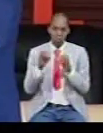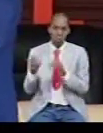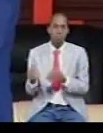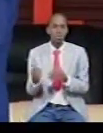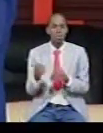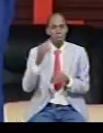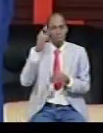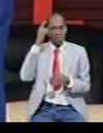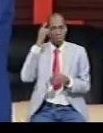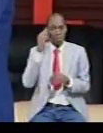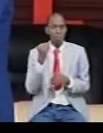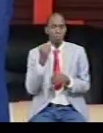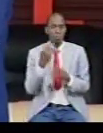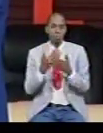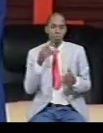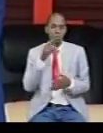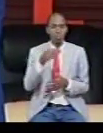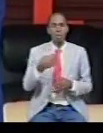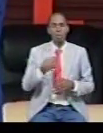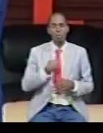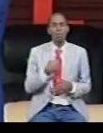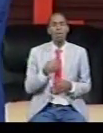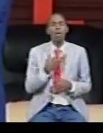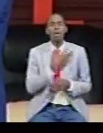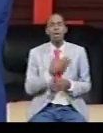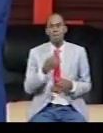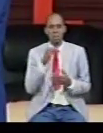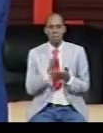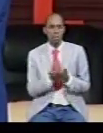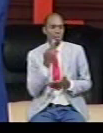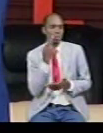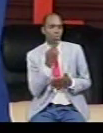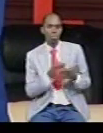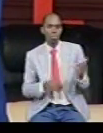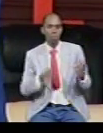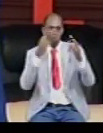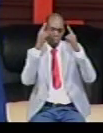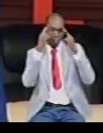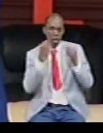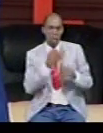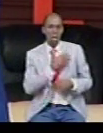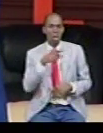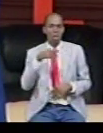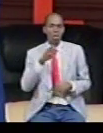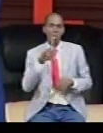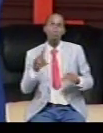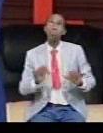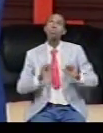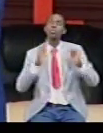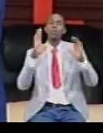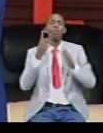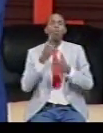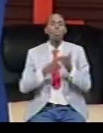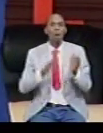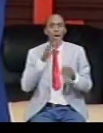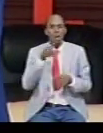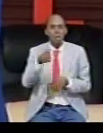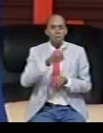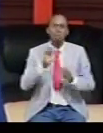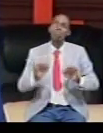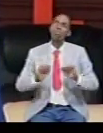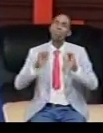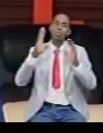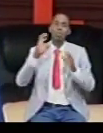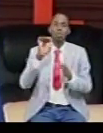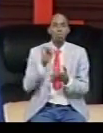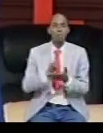Moses before you and before me. And he's saying, look at what they gave up. What are you giving up so that you